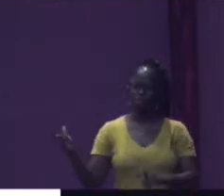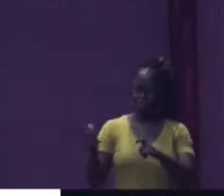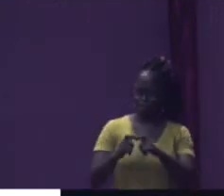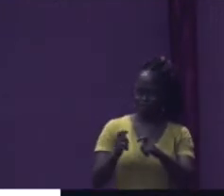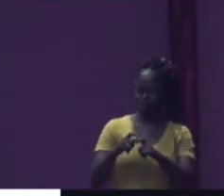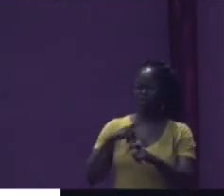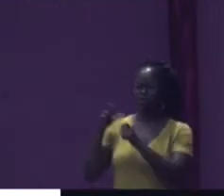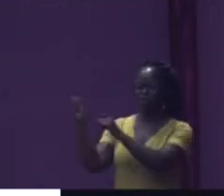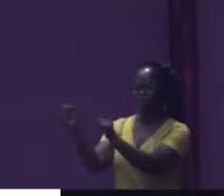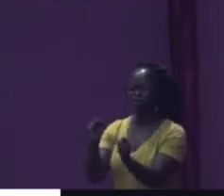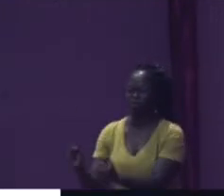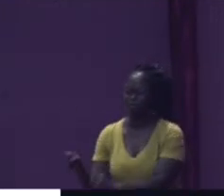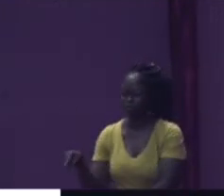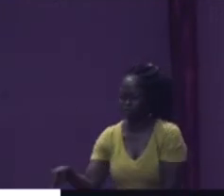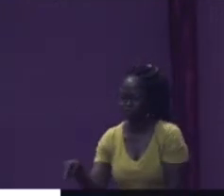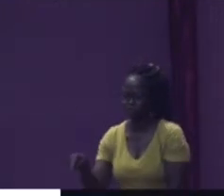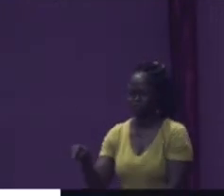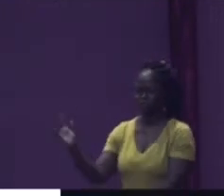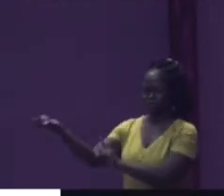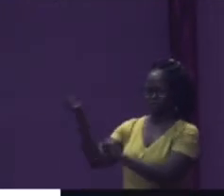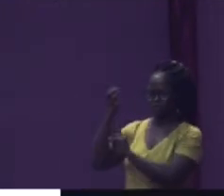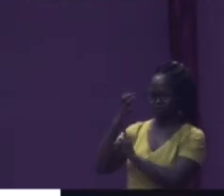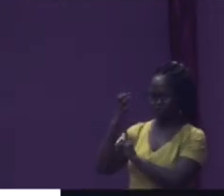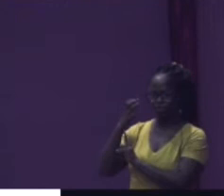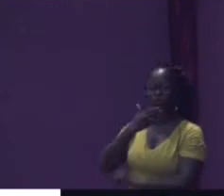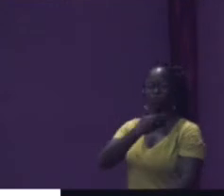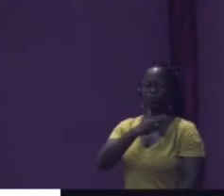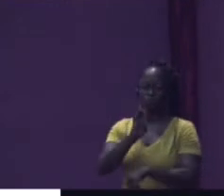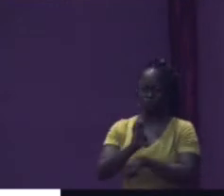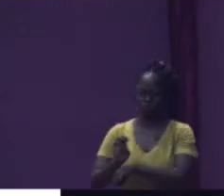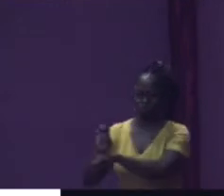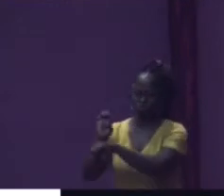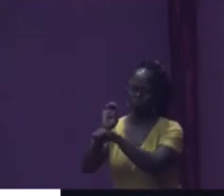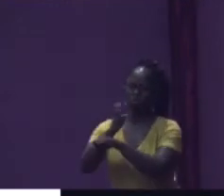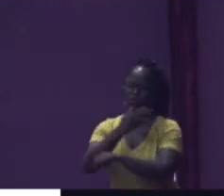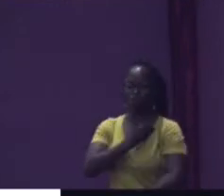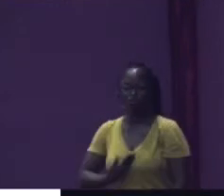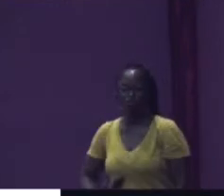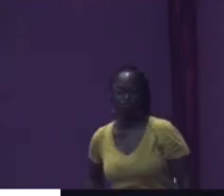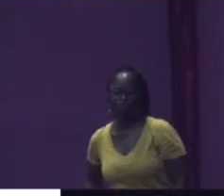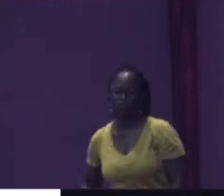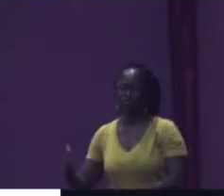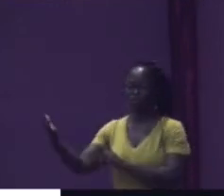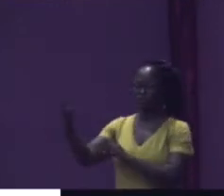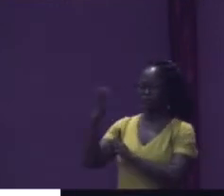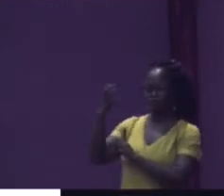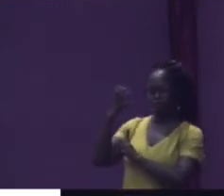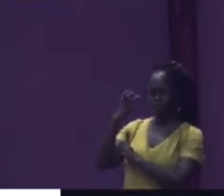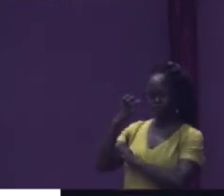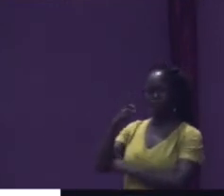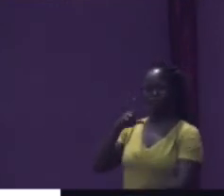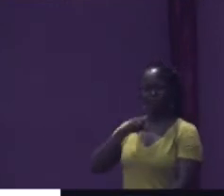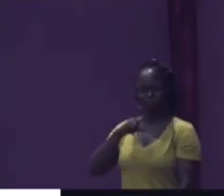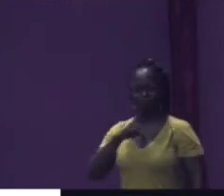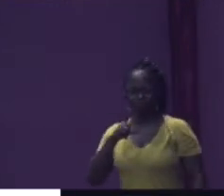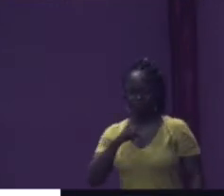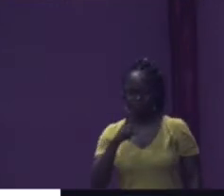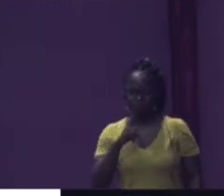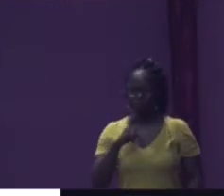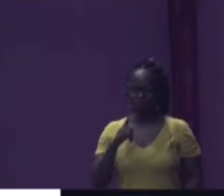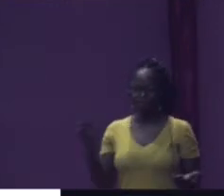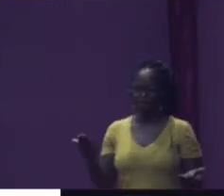doctor through the power of the state. The government has increased the